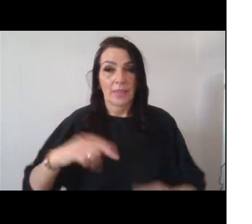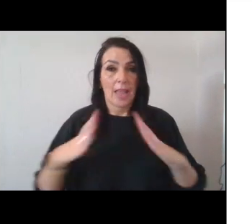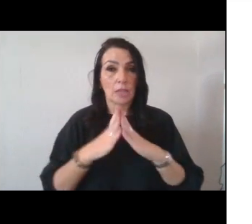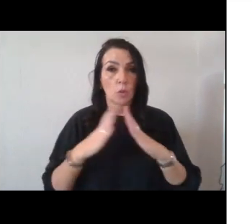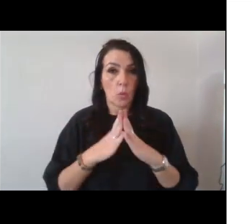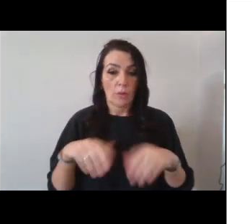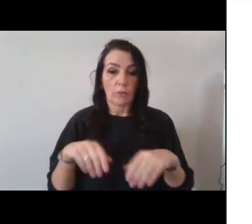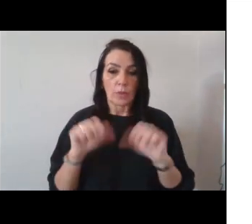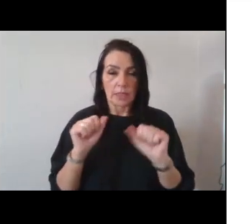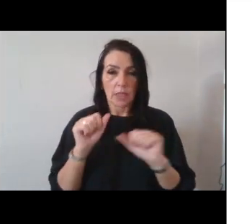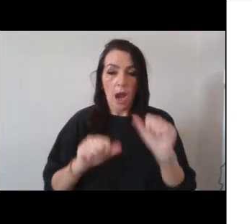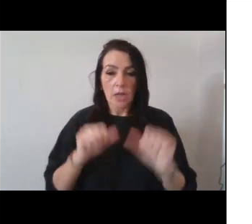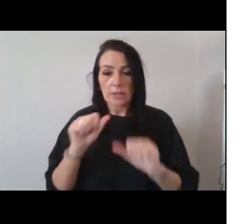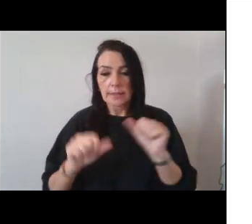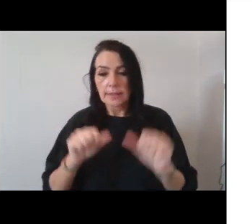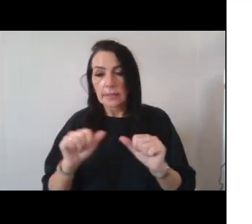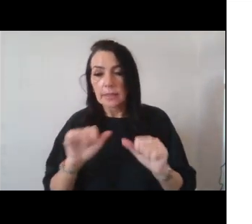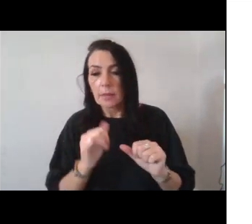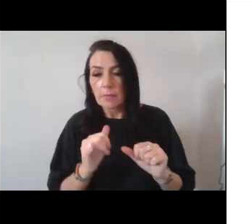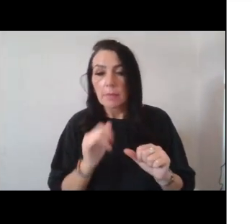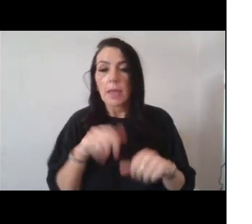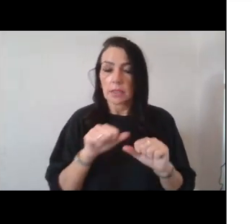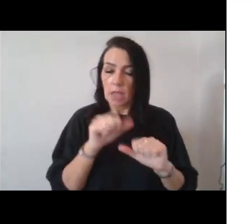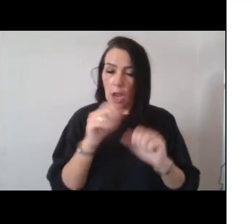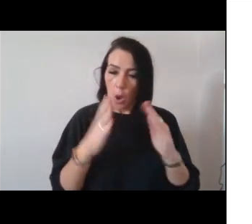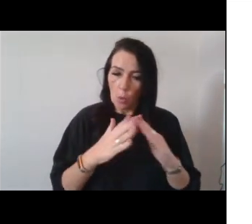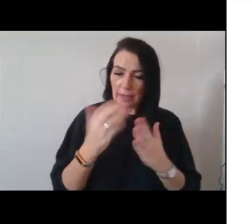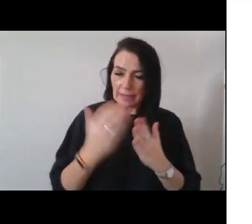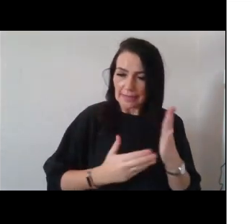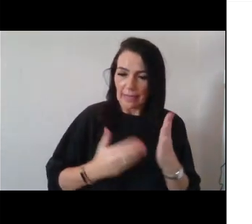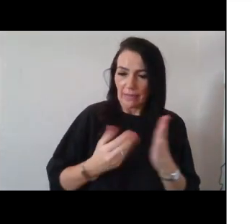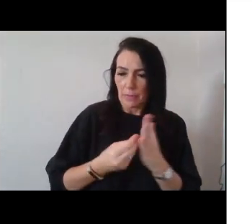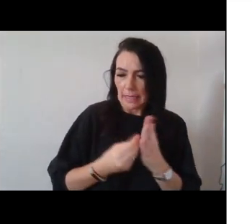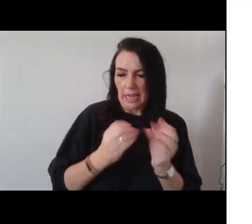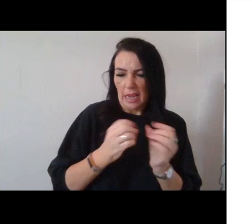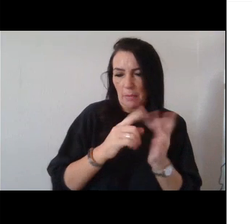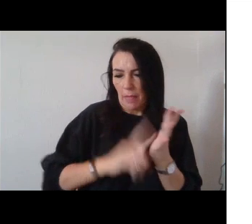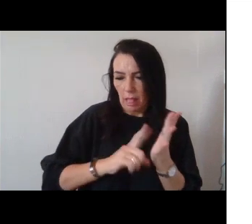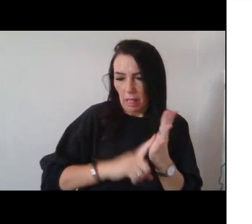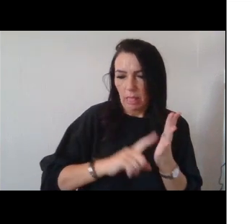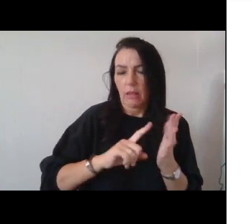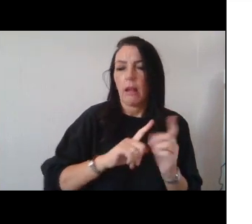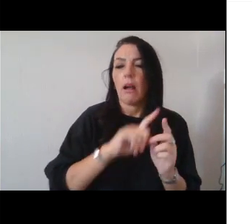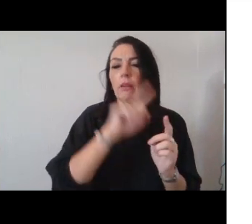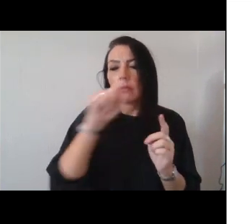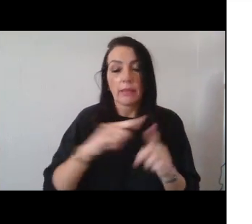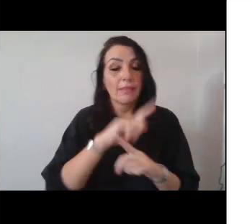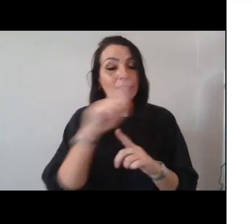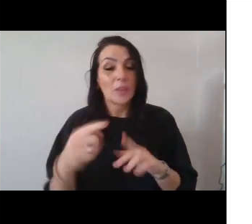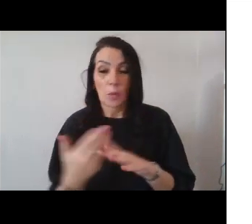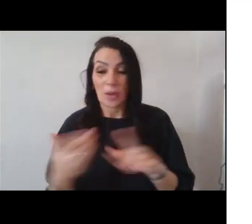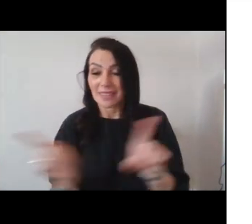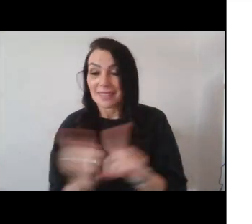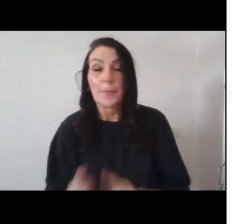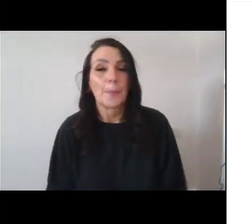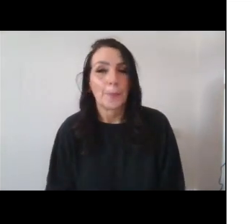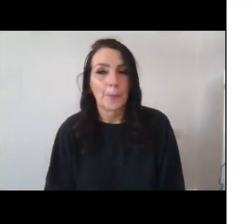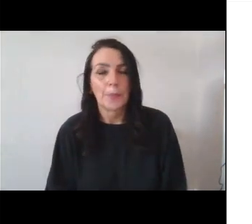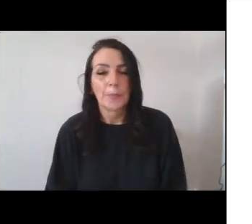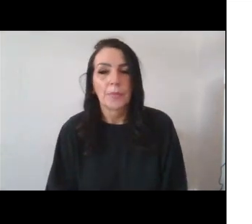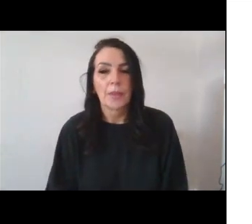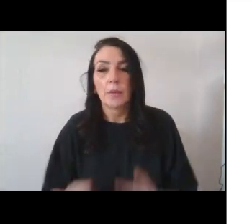those behavioral changes that we might put in place to save energy in our own home, we can then bring them to the workplace. When we talk to